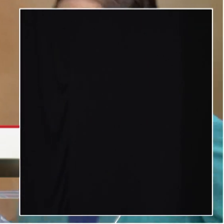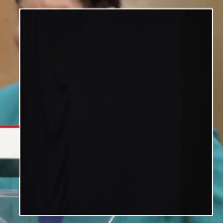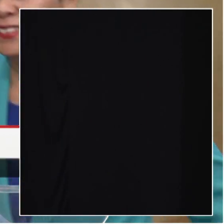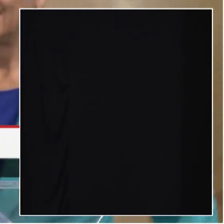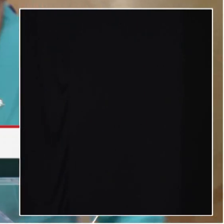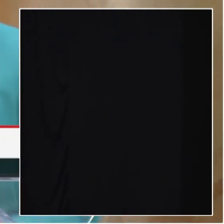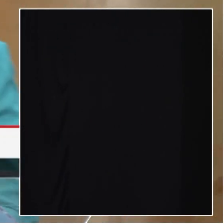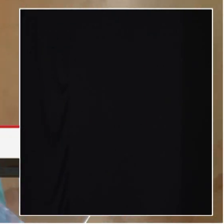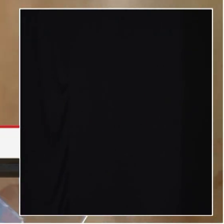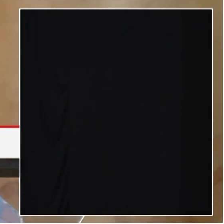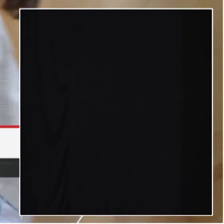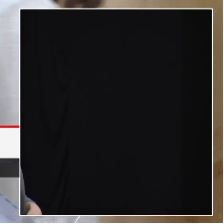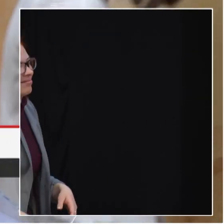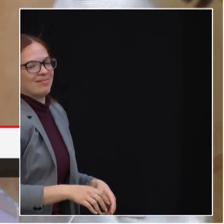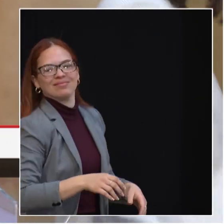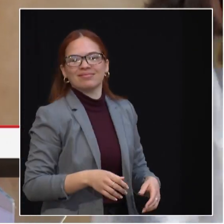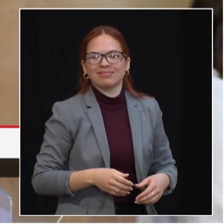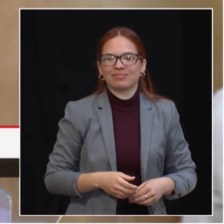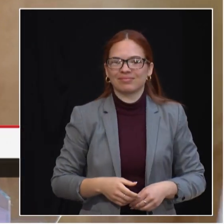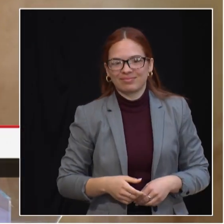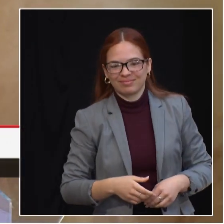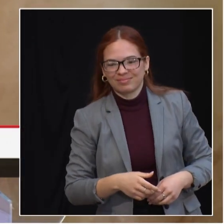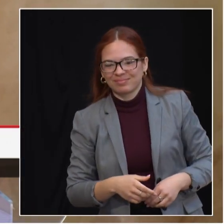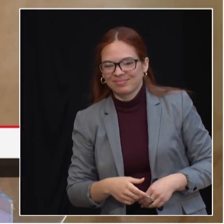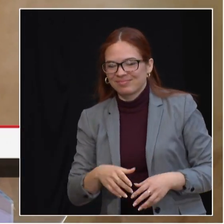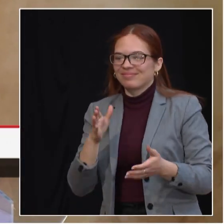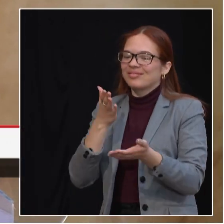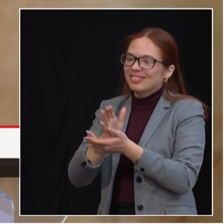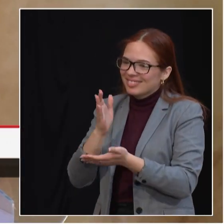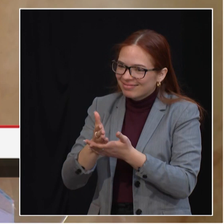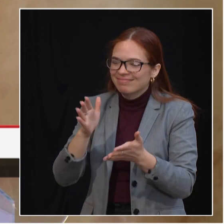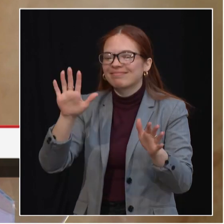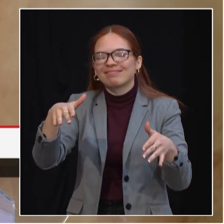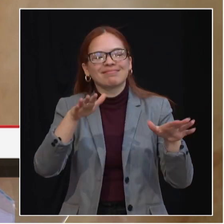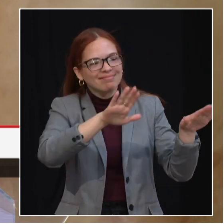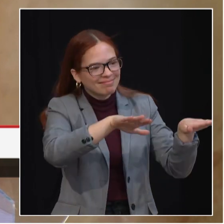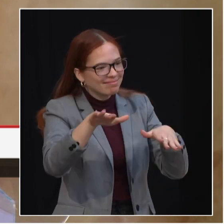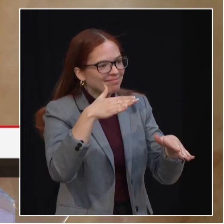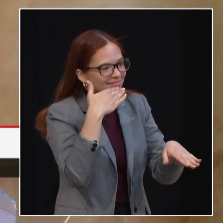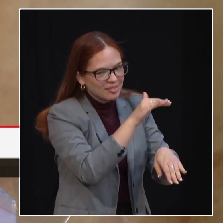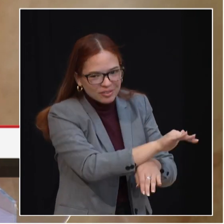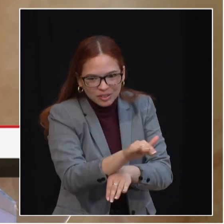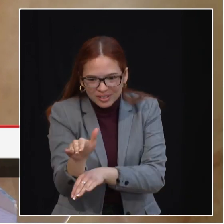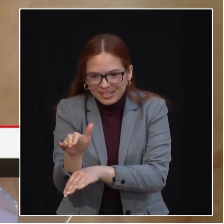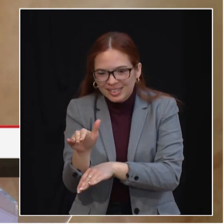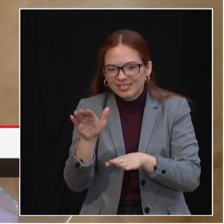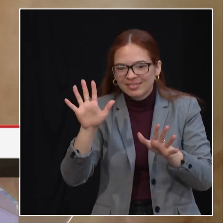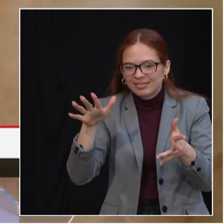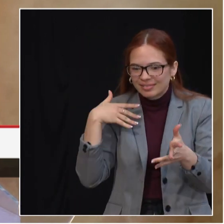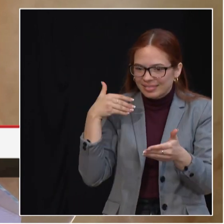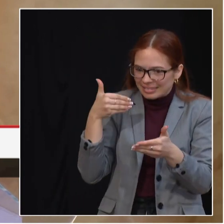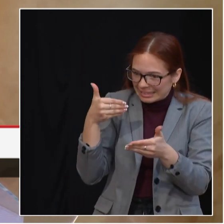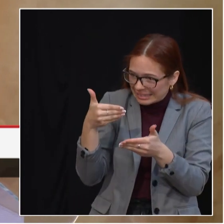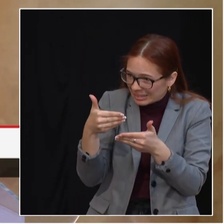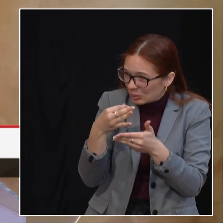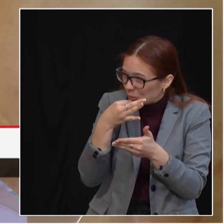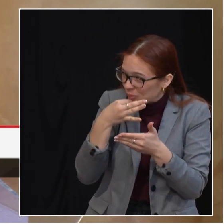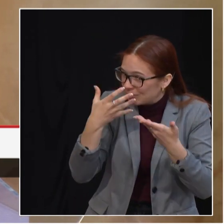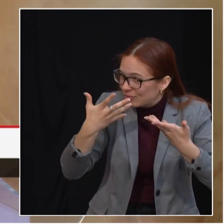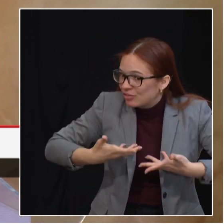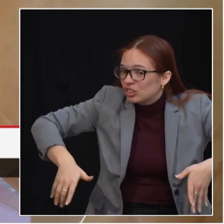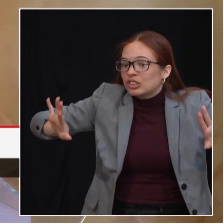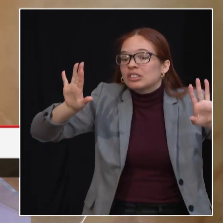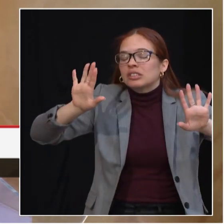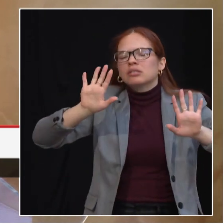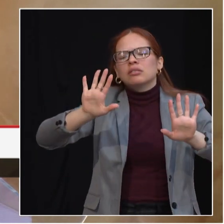Thank you. Thanks, Sharon. All right, good afternoon. We're winding down, right? So first I want to acknowledge the